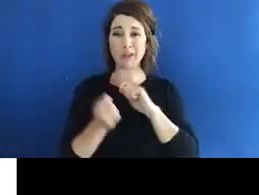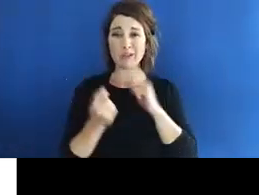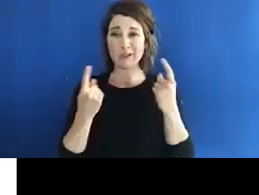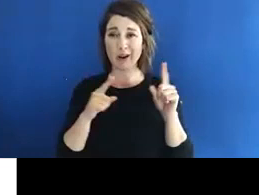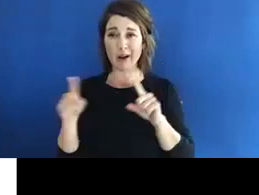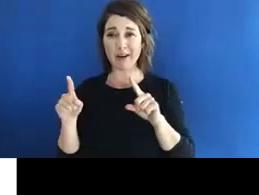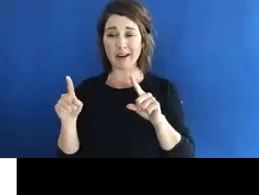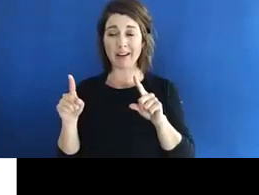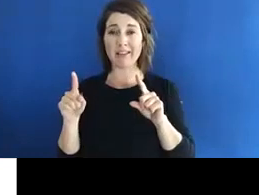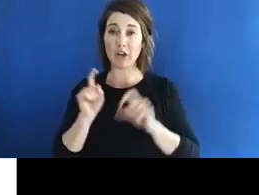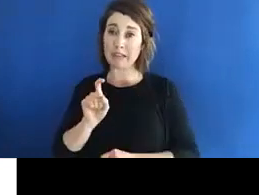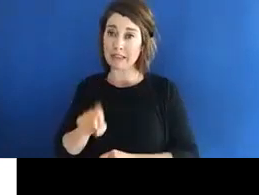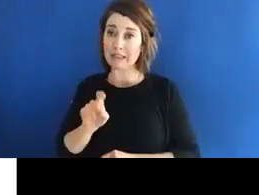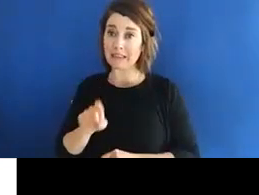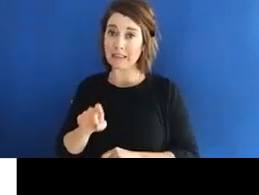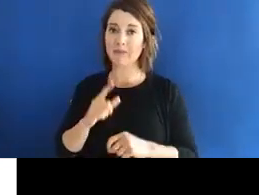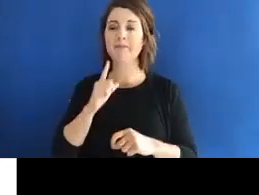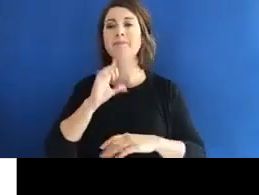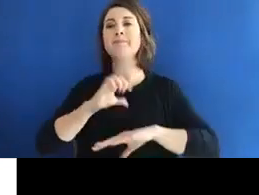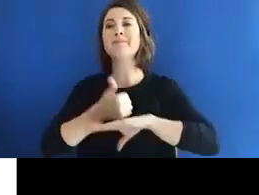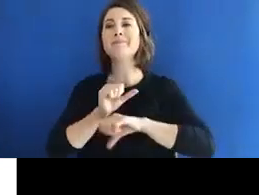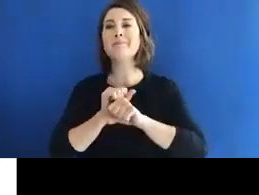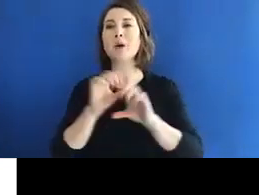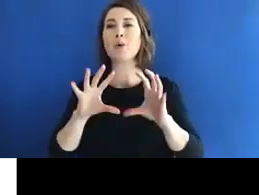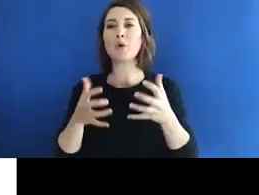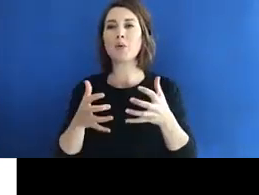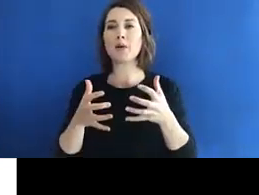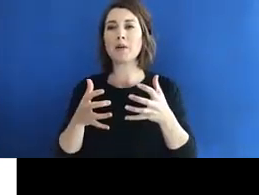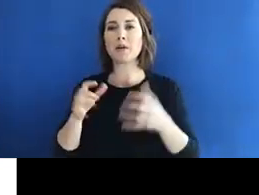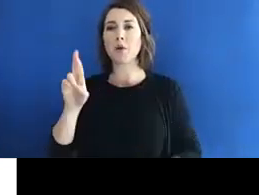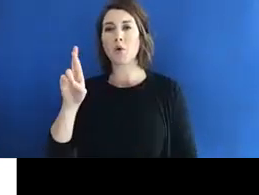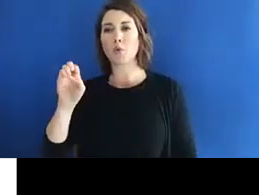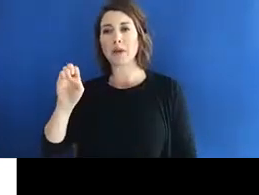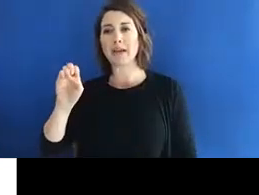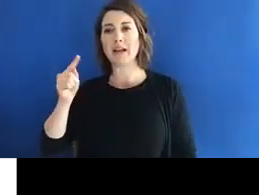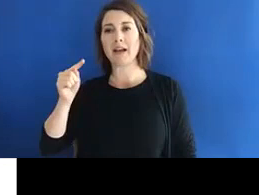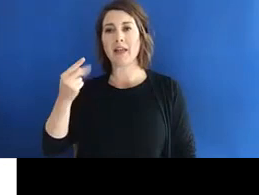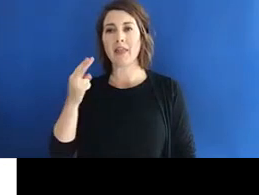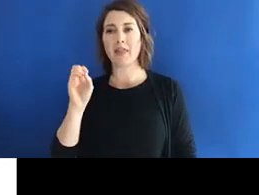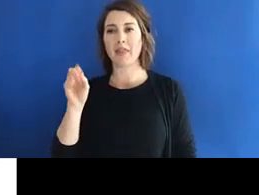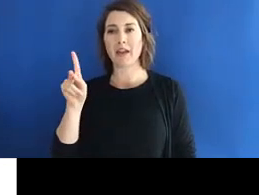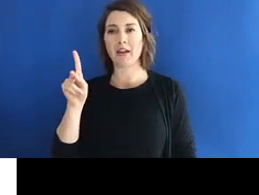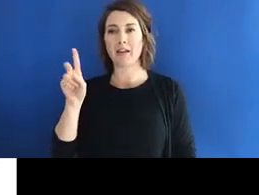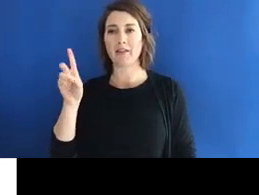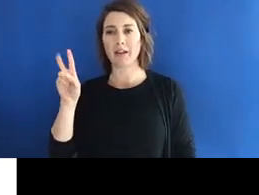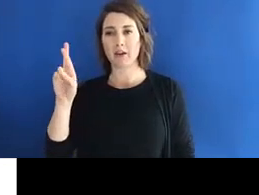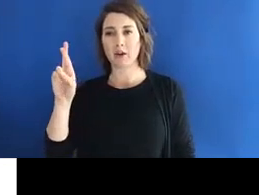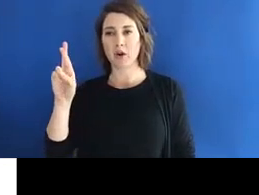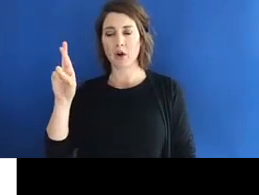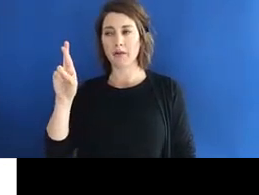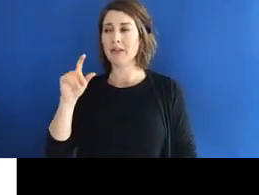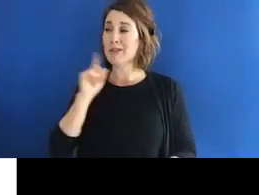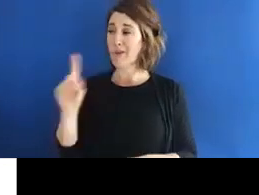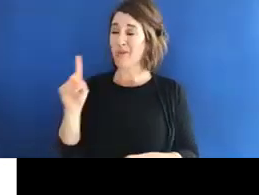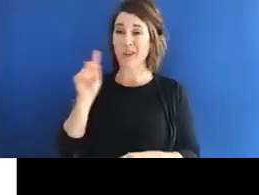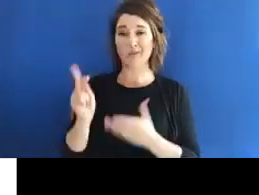addition, we established a work group as part of the Rethink VR Performance Initiative that's reviewing performance measures and is going to